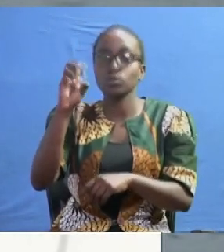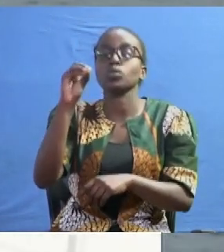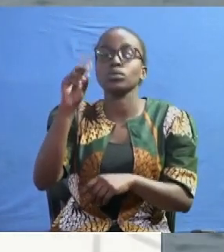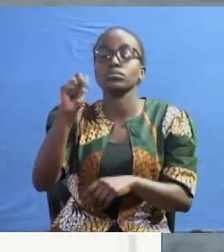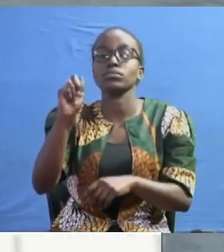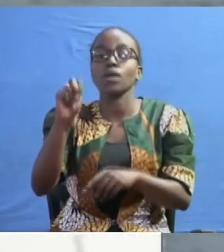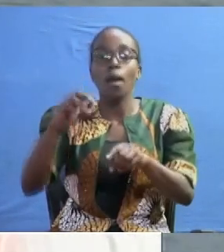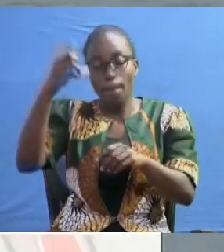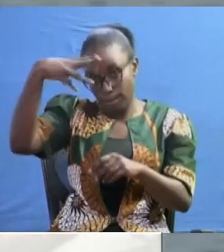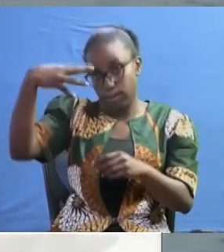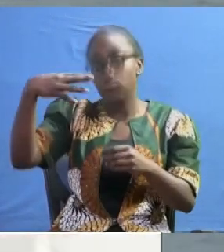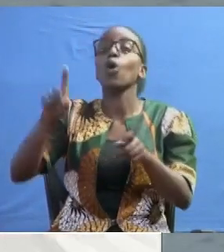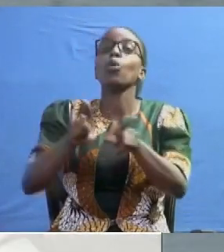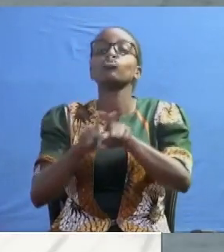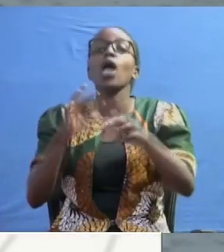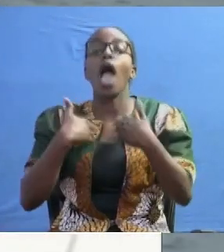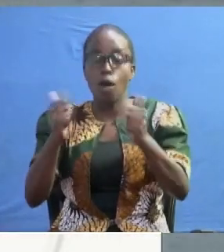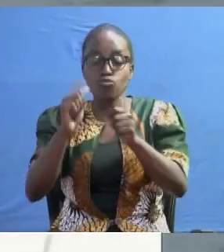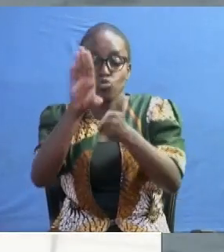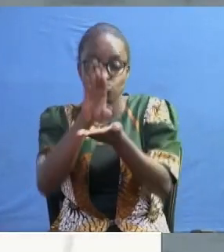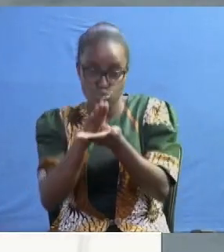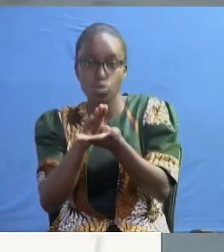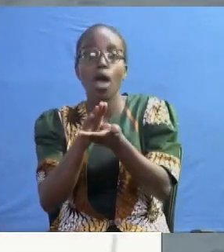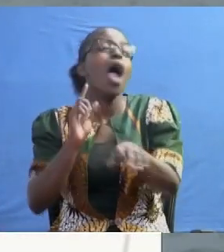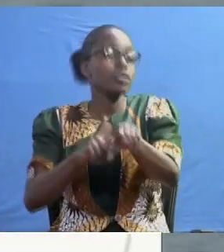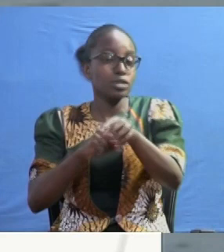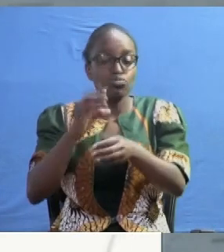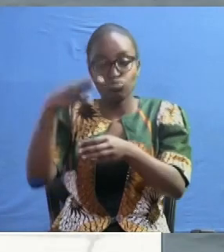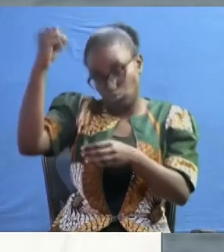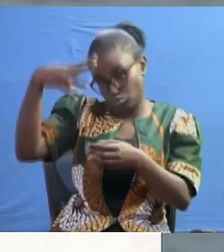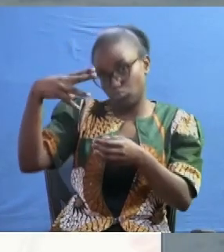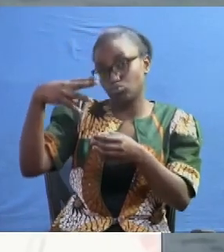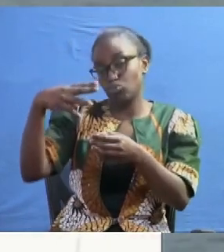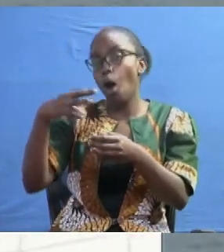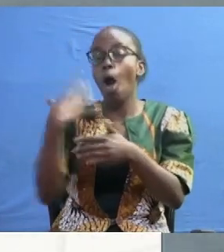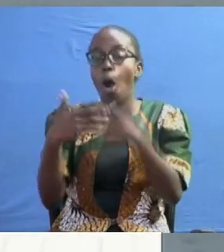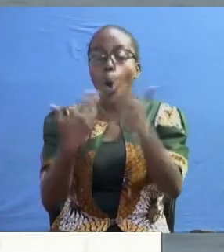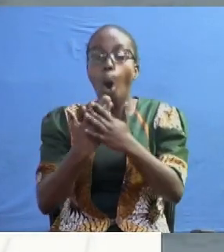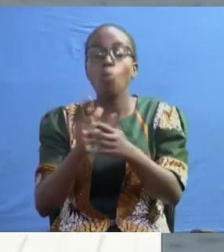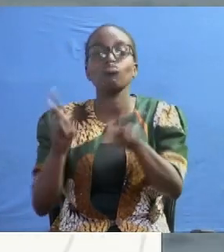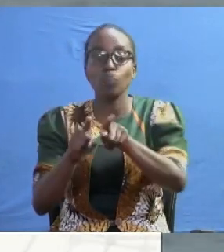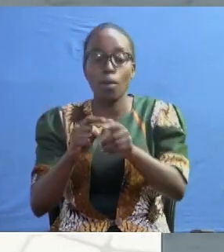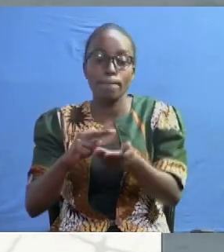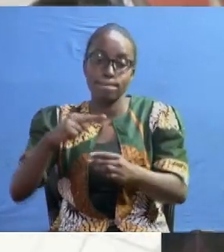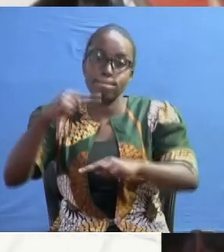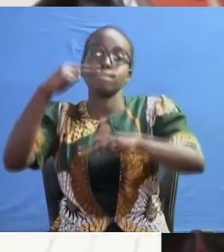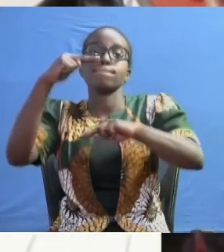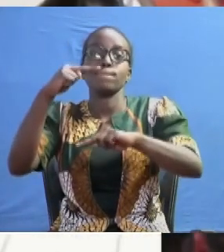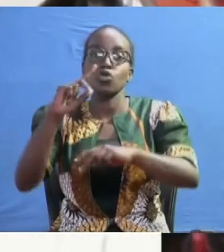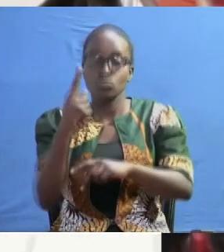Plant and requested on the reduction of the cost of electricity, noting that the current cost is high for the normal